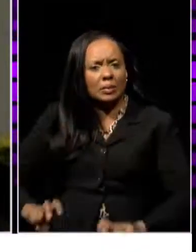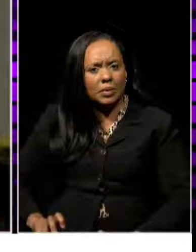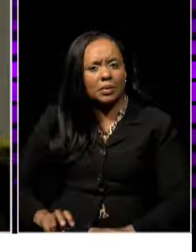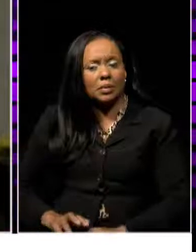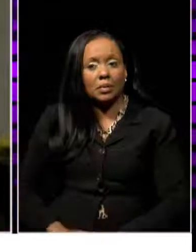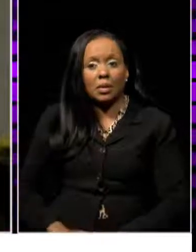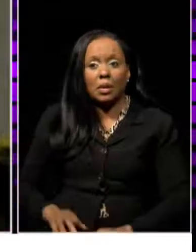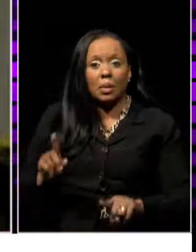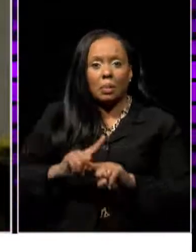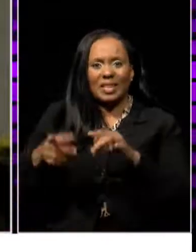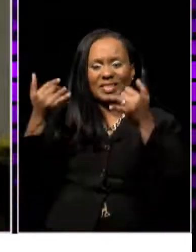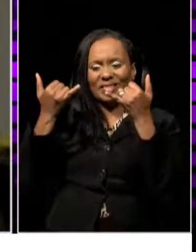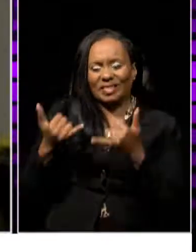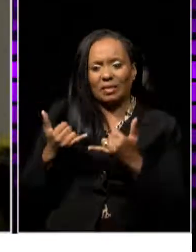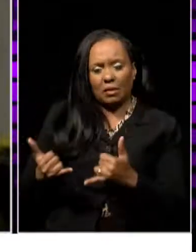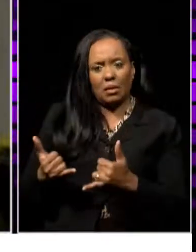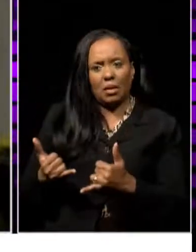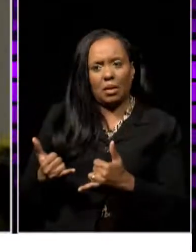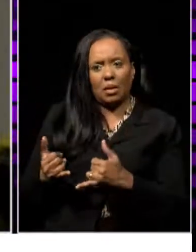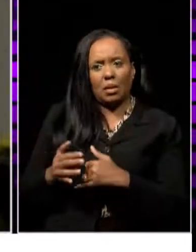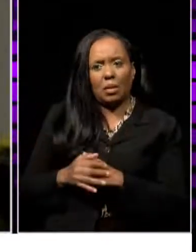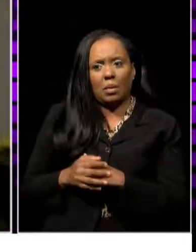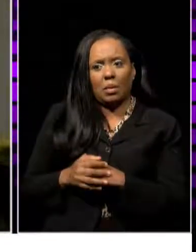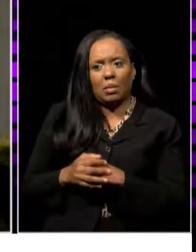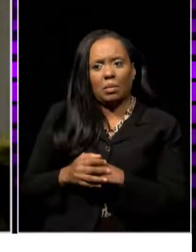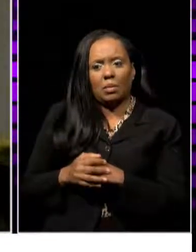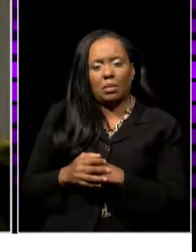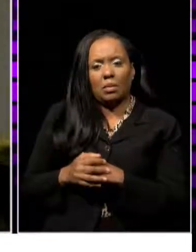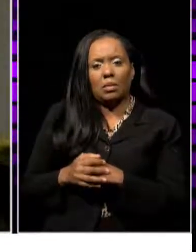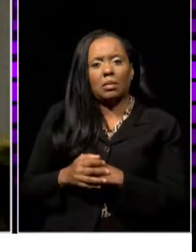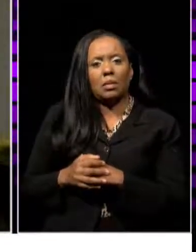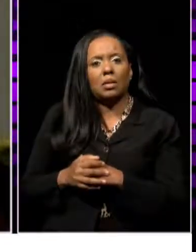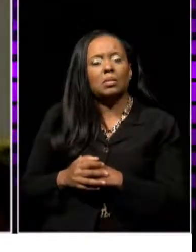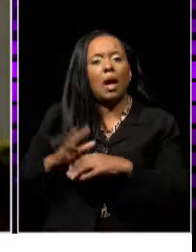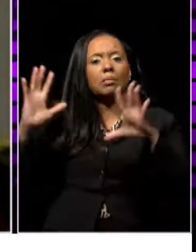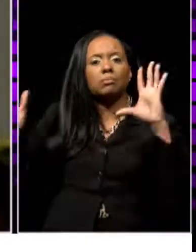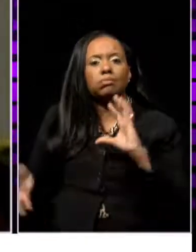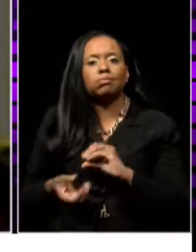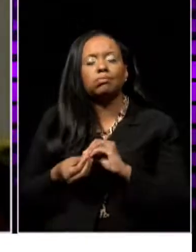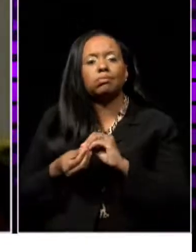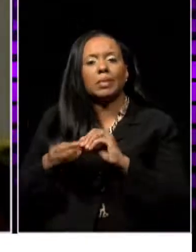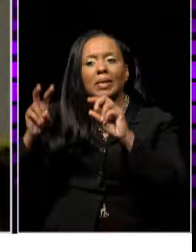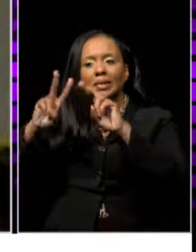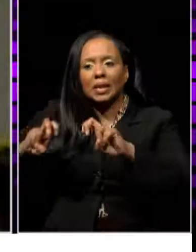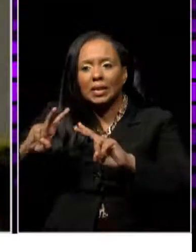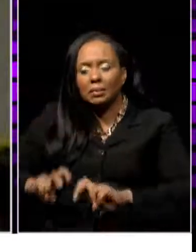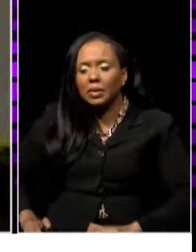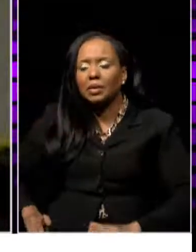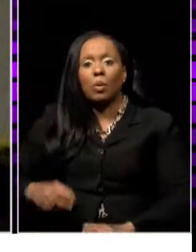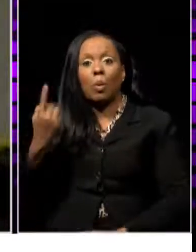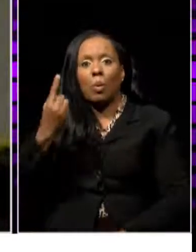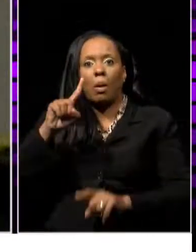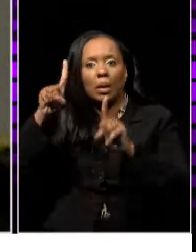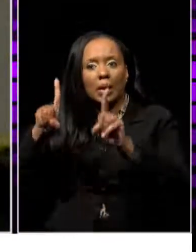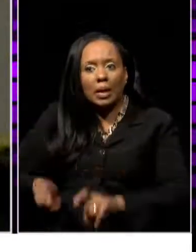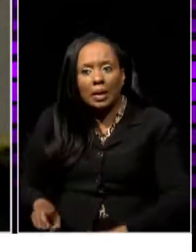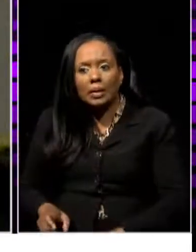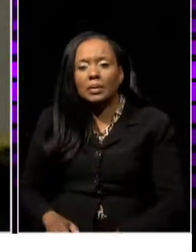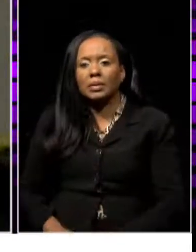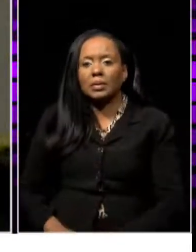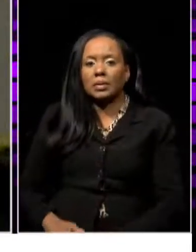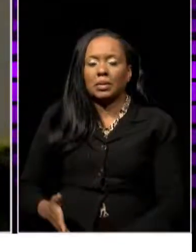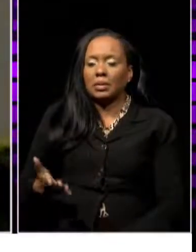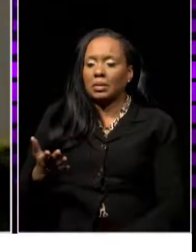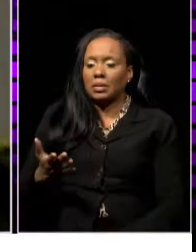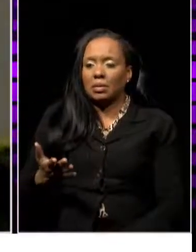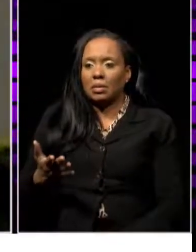we anchor ourselves so much in summative? So the summative assessment is, I do a test, I get a score. Some parents